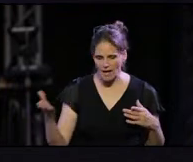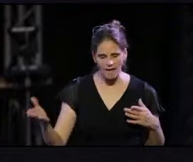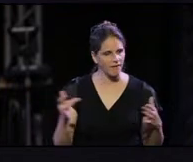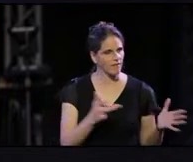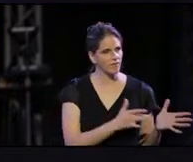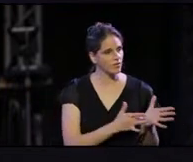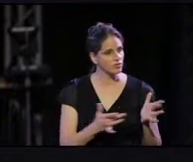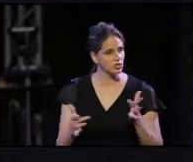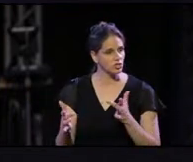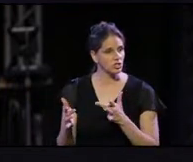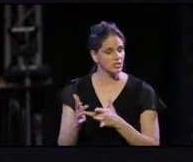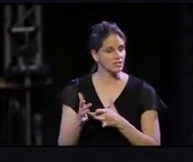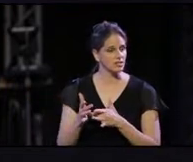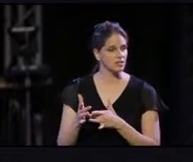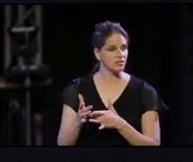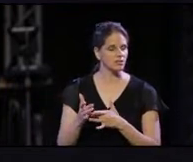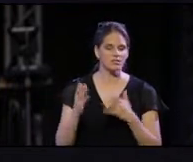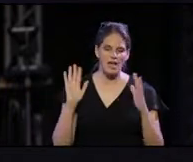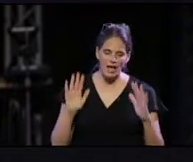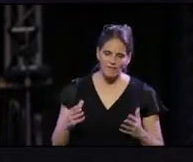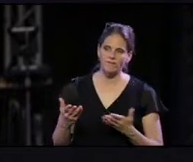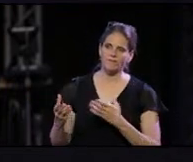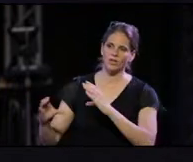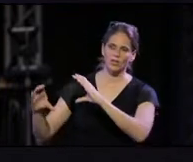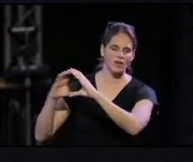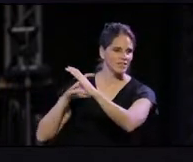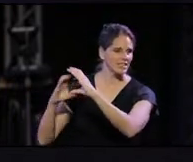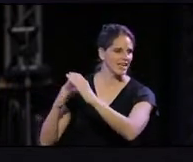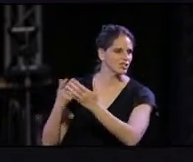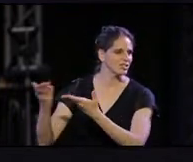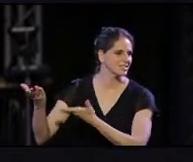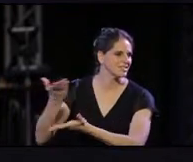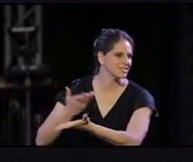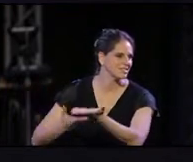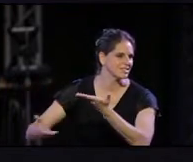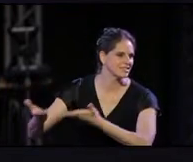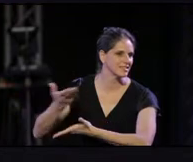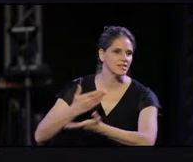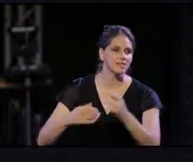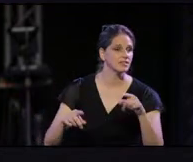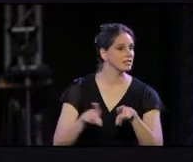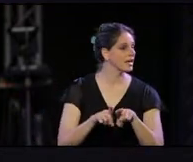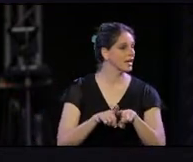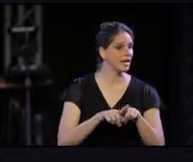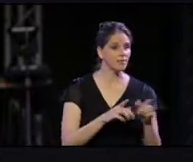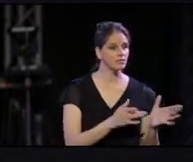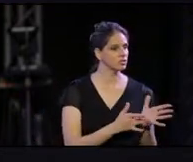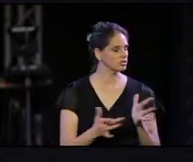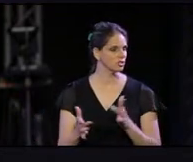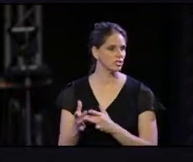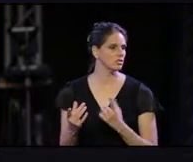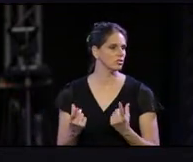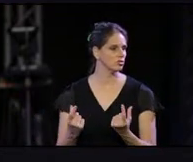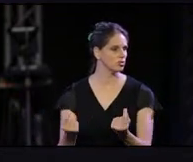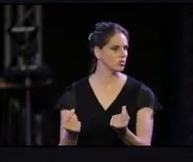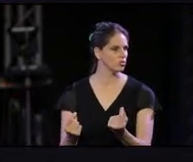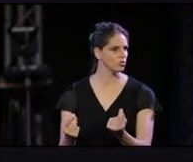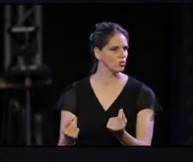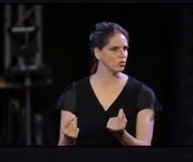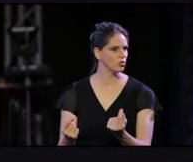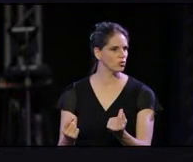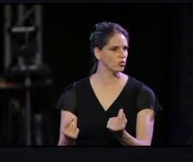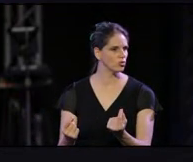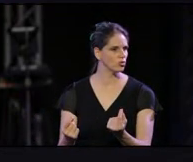and go out there and have conversations, just like he did. Go and talk to people in